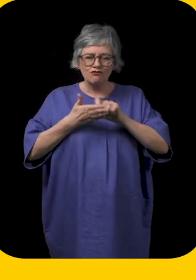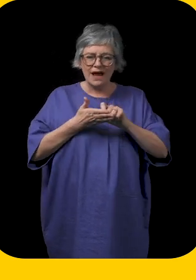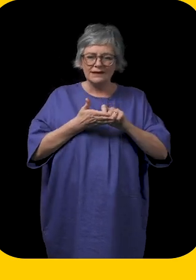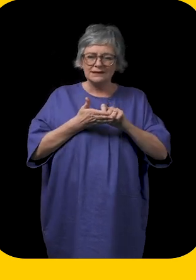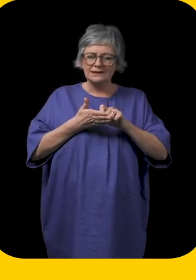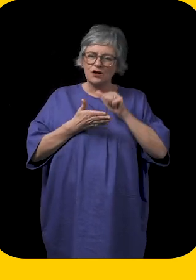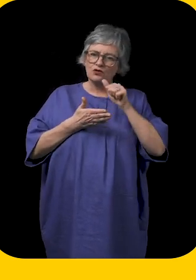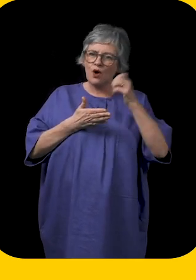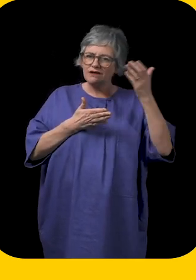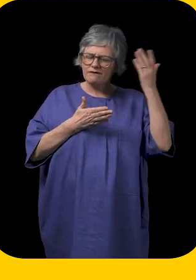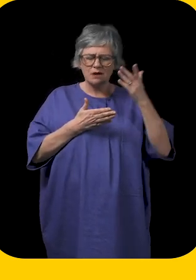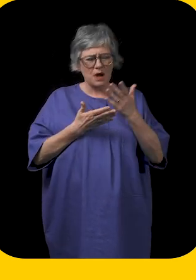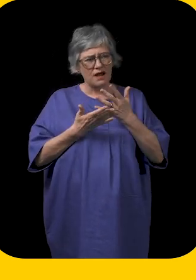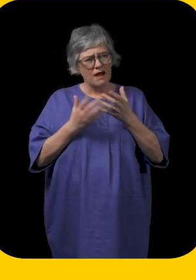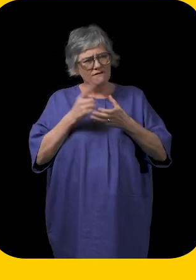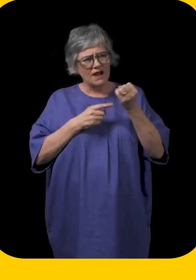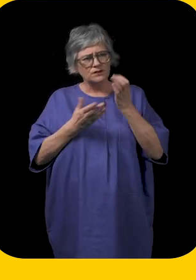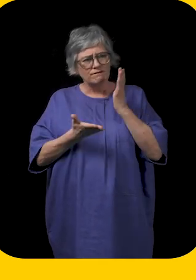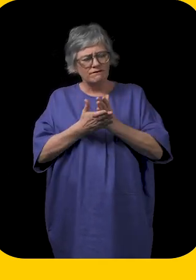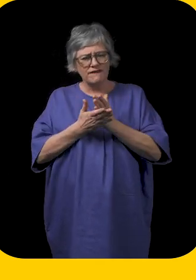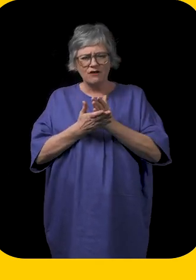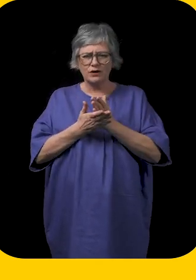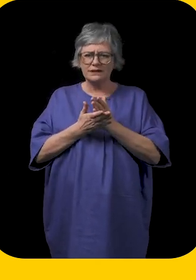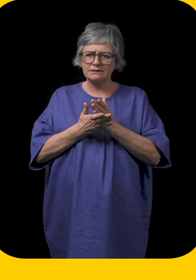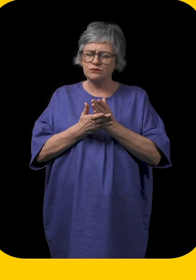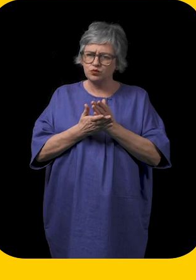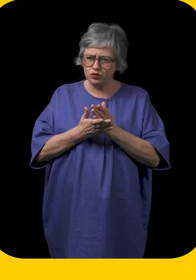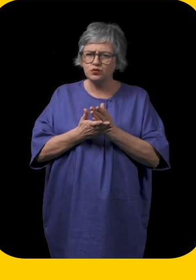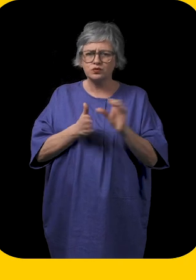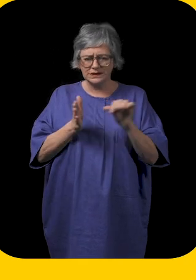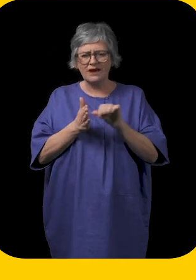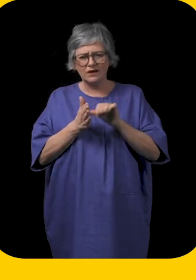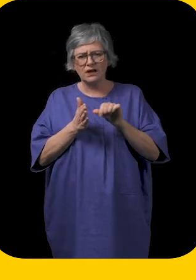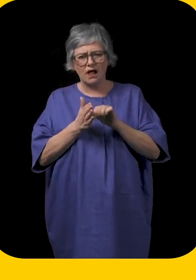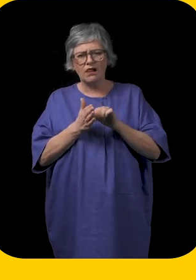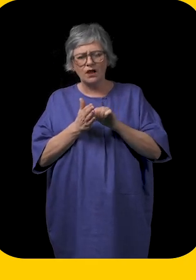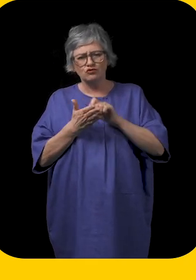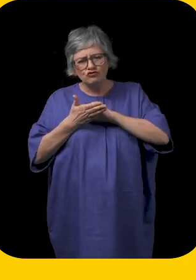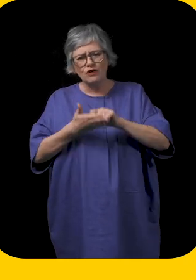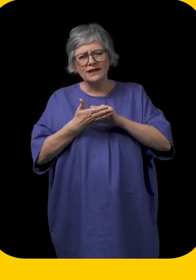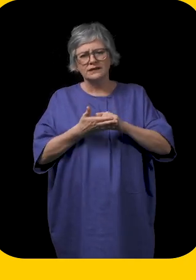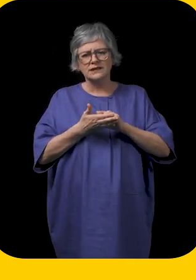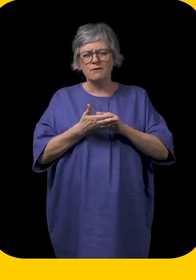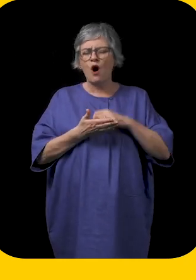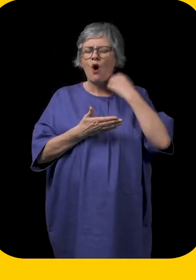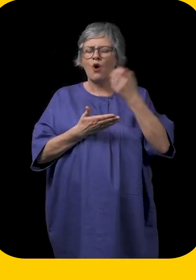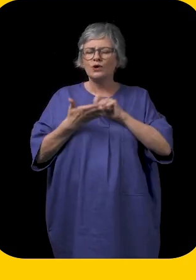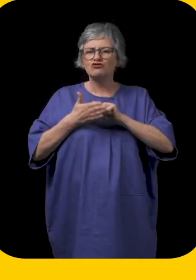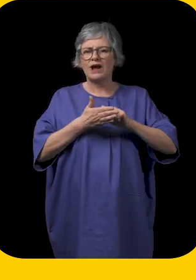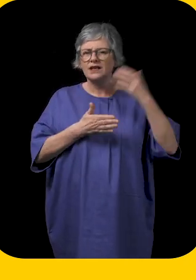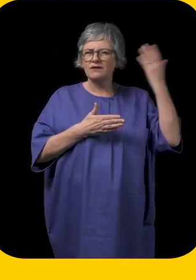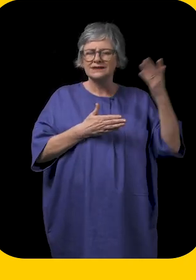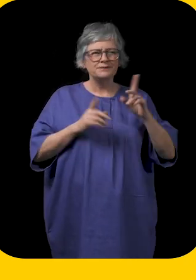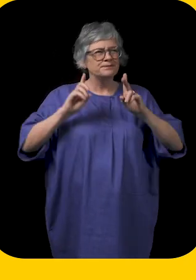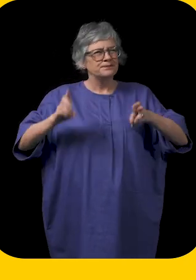write nonfiction. I actually find it very difficult to do that, to write essays. I'm always writing fiction,